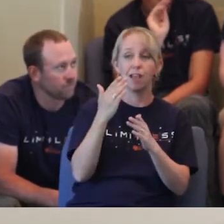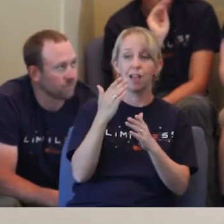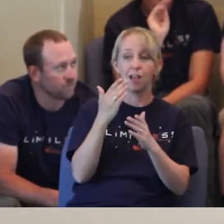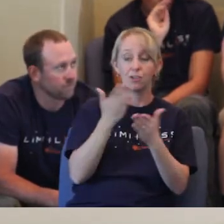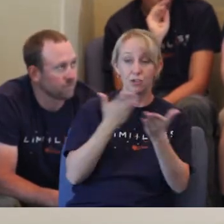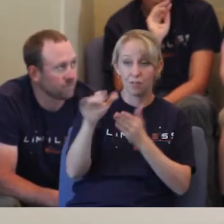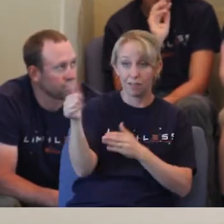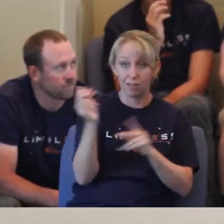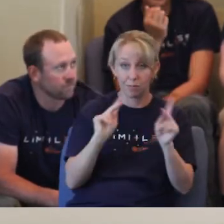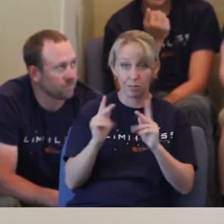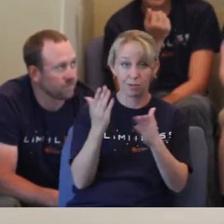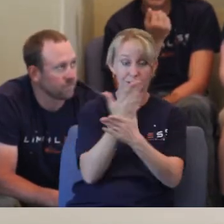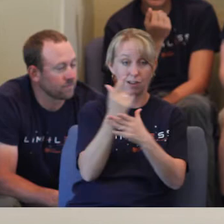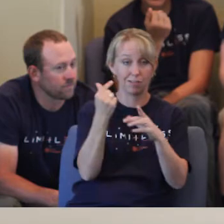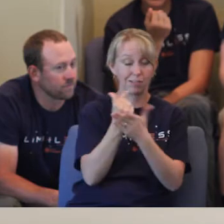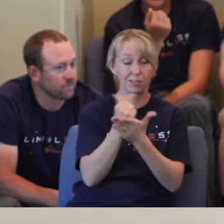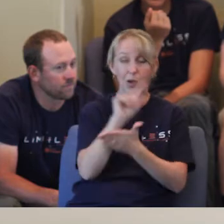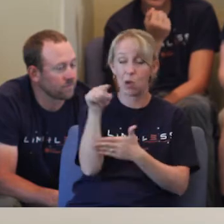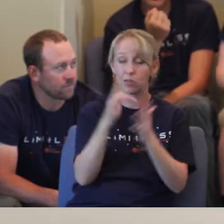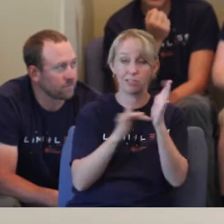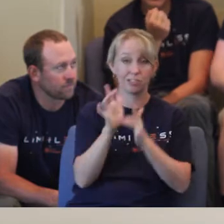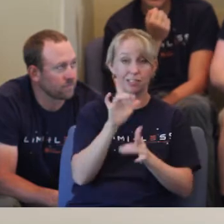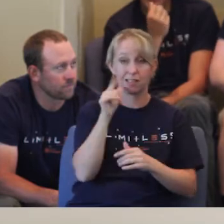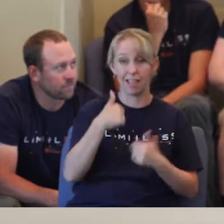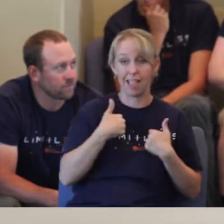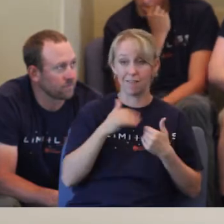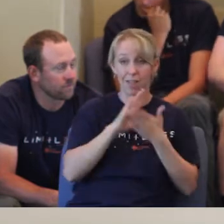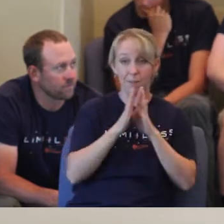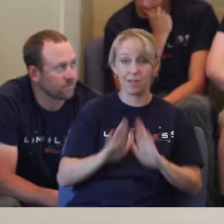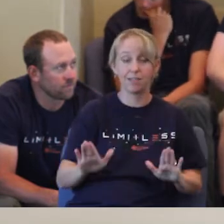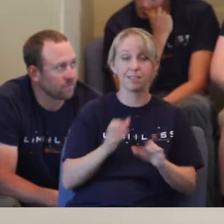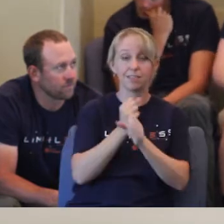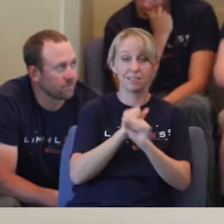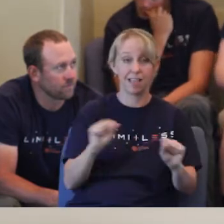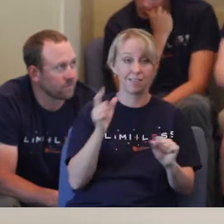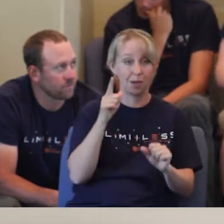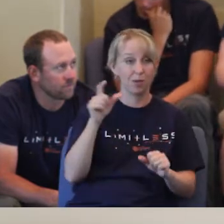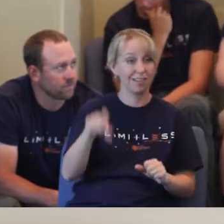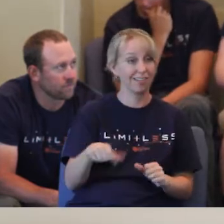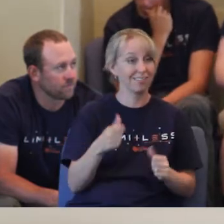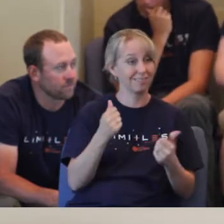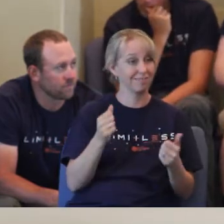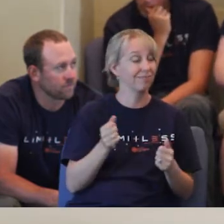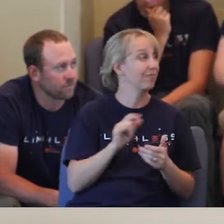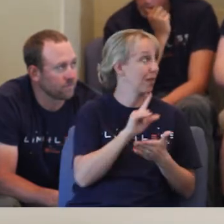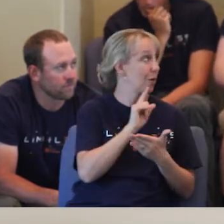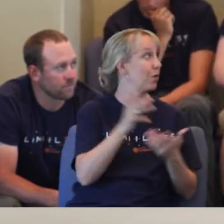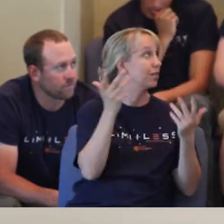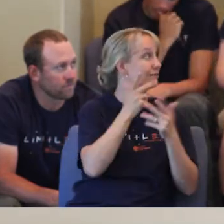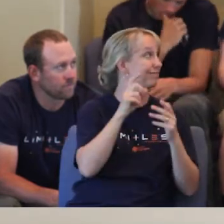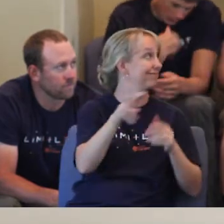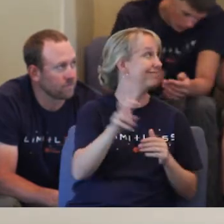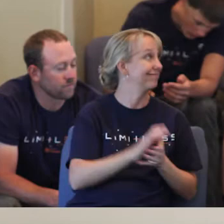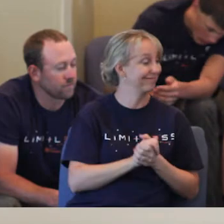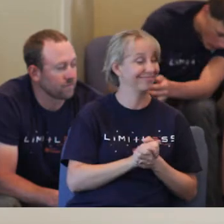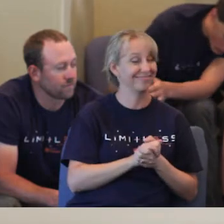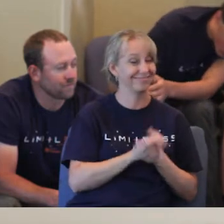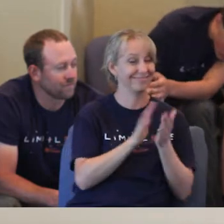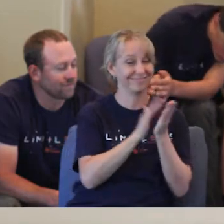Jesus Christ that we have the joy and the peace and the salvation that we all need. So it was an amazing trip.